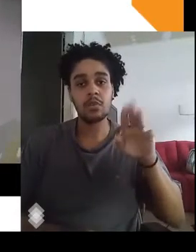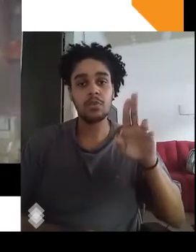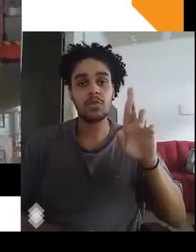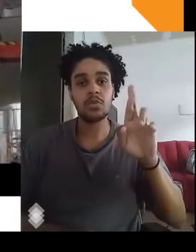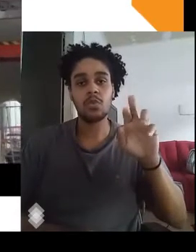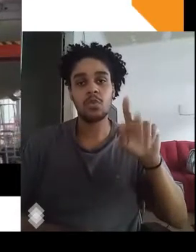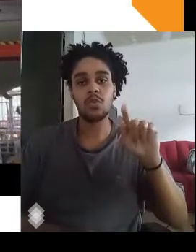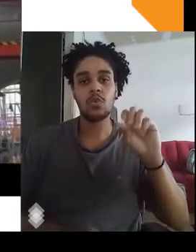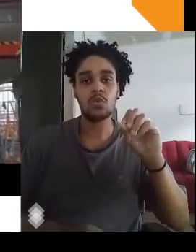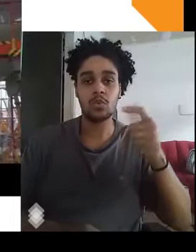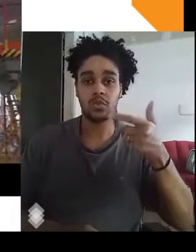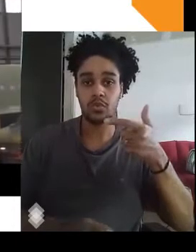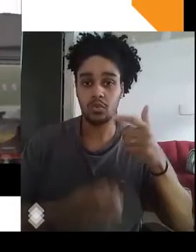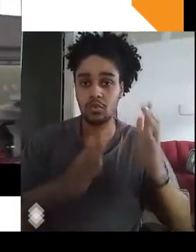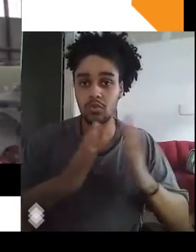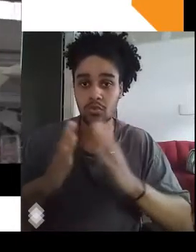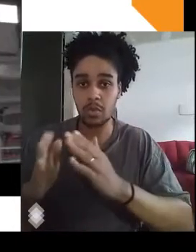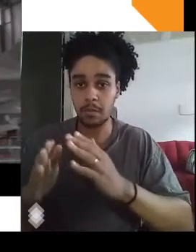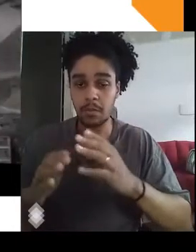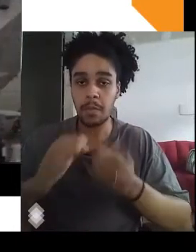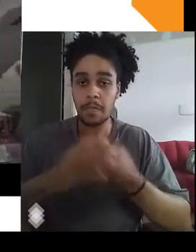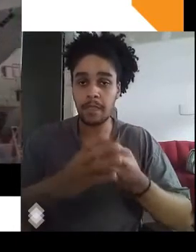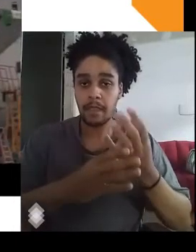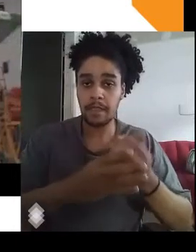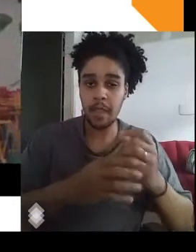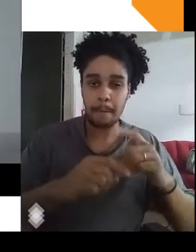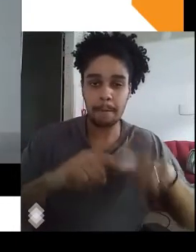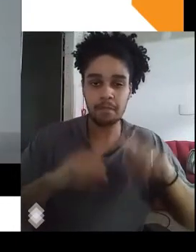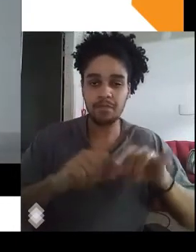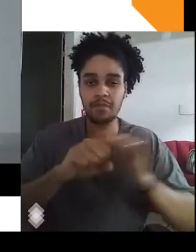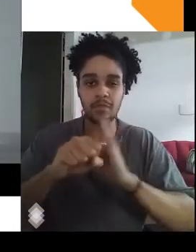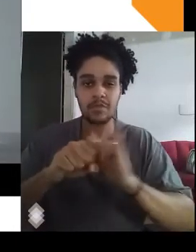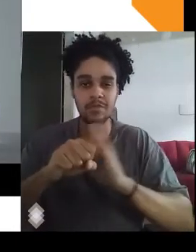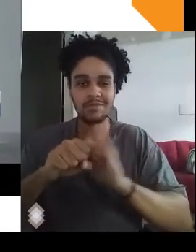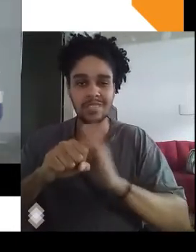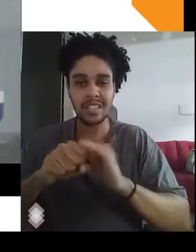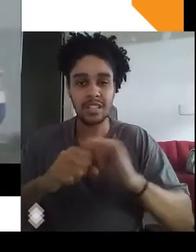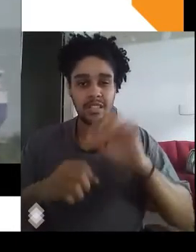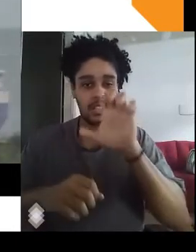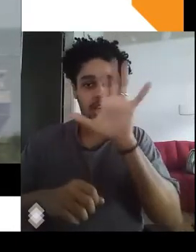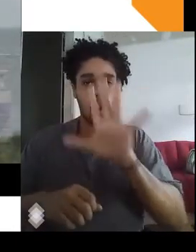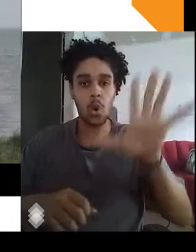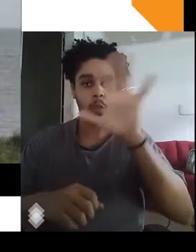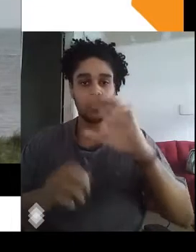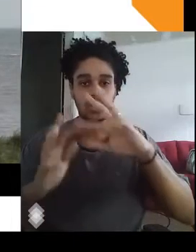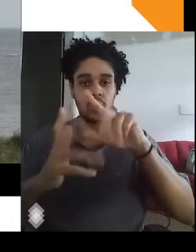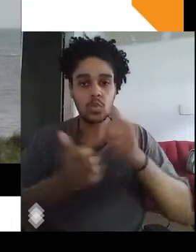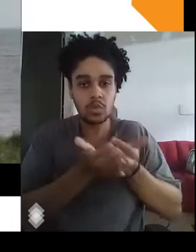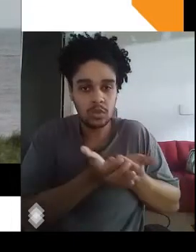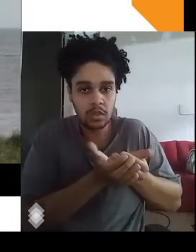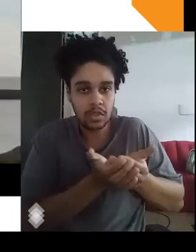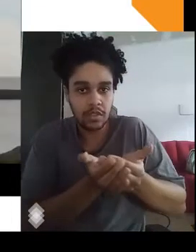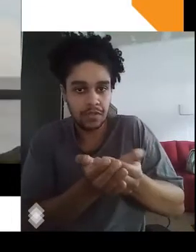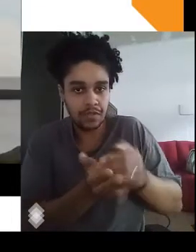Aqui em Hamburgo estão duas linhas de montagem, a do A320 e a do A380. As peças são fabricadas em vários países da Europa e chegam até aqui por meio de